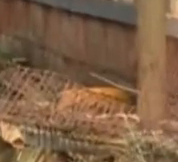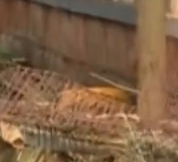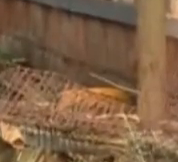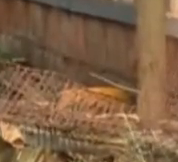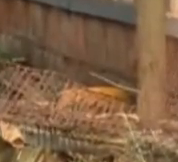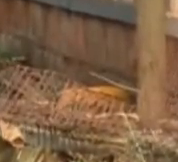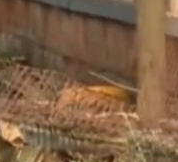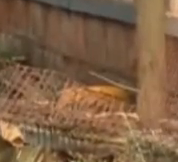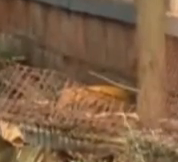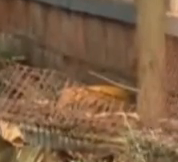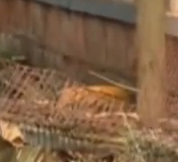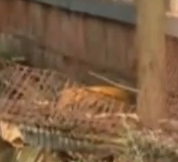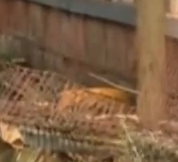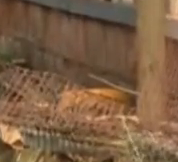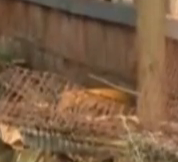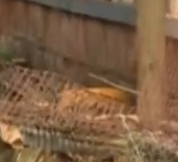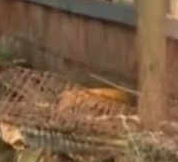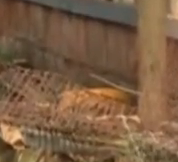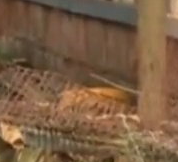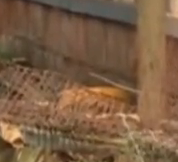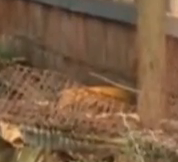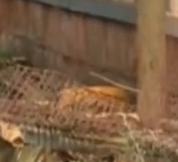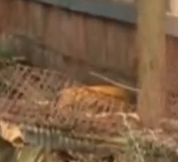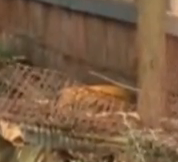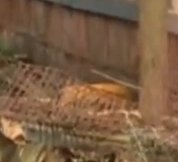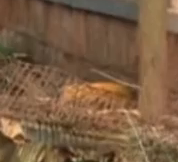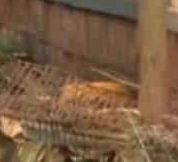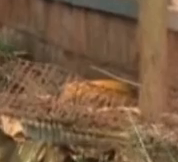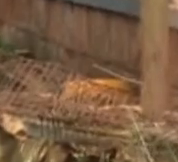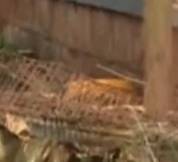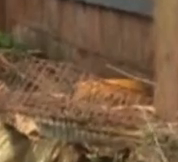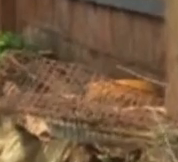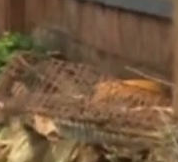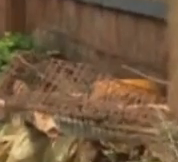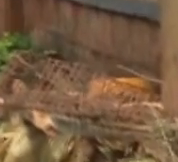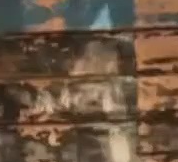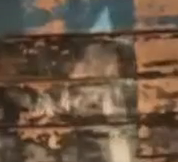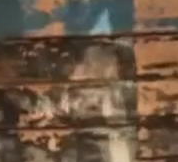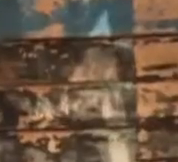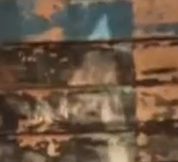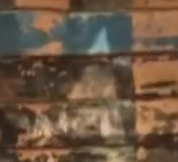My name is George Muturi from Agritech Organic Farm.